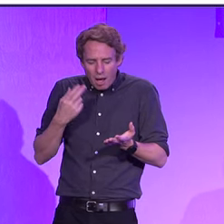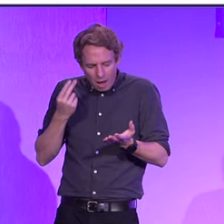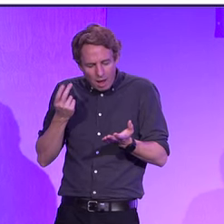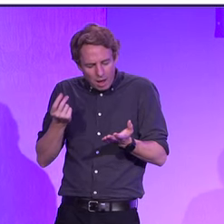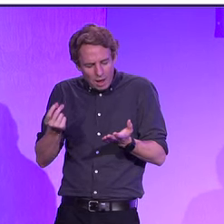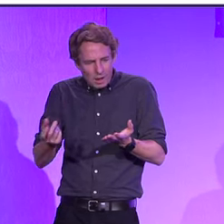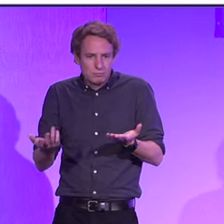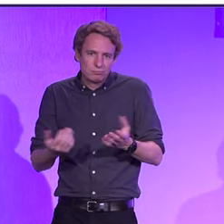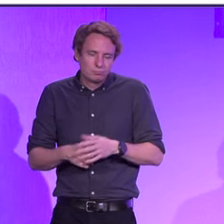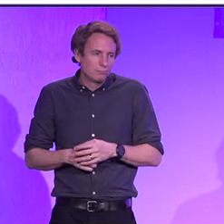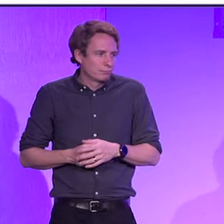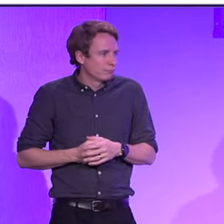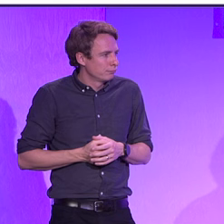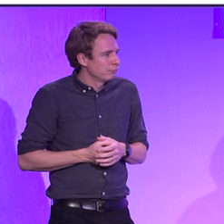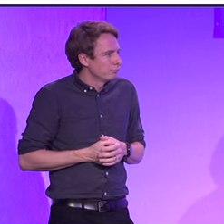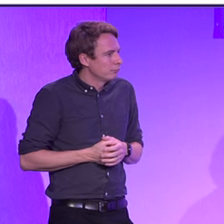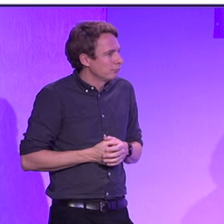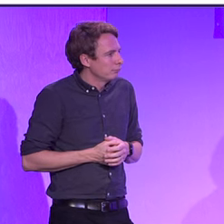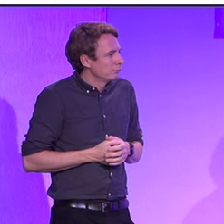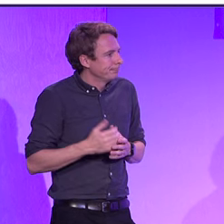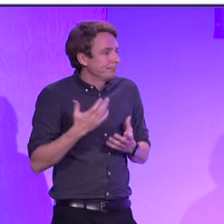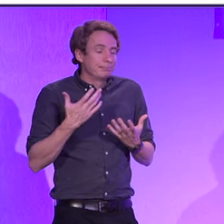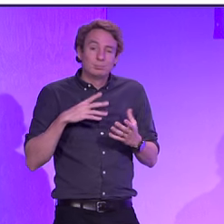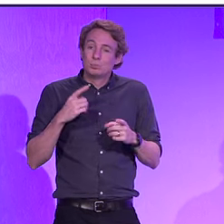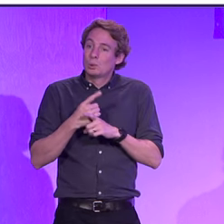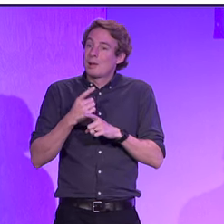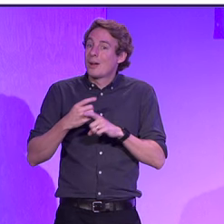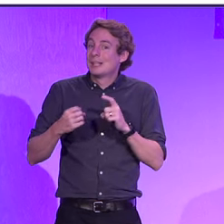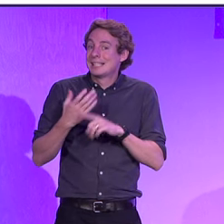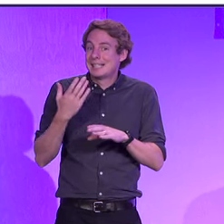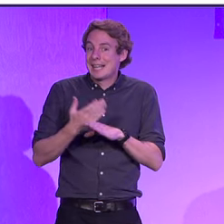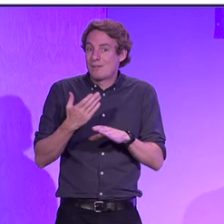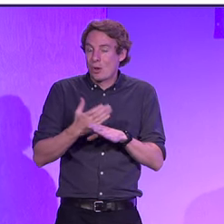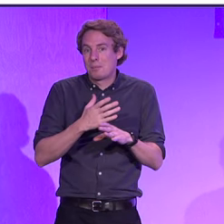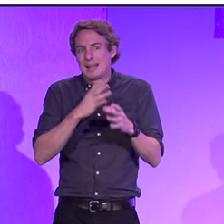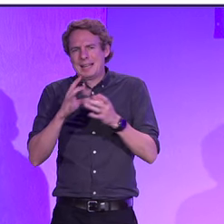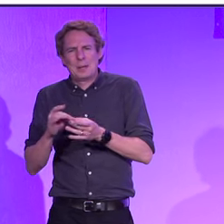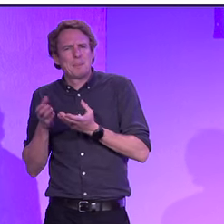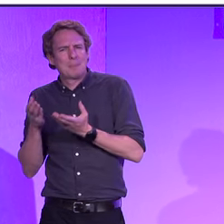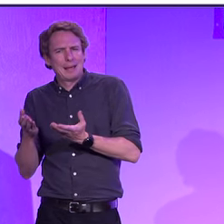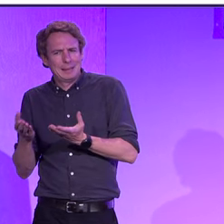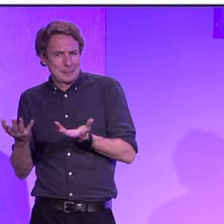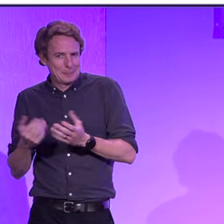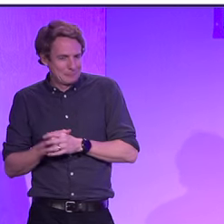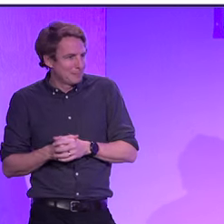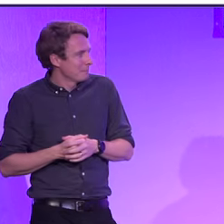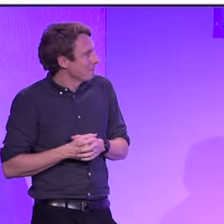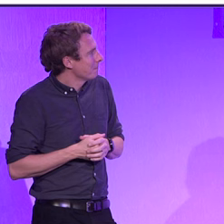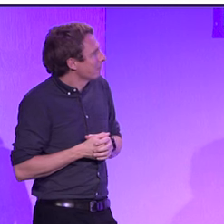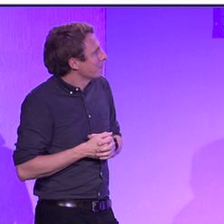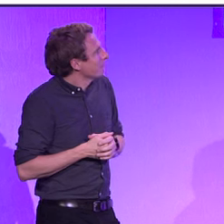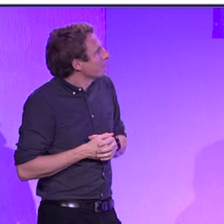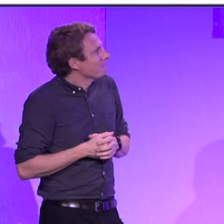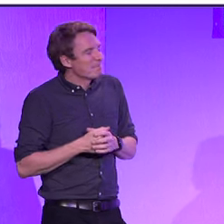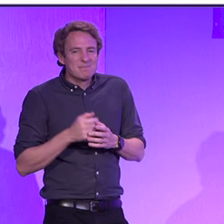clicking. So today we're gonna talk about DevOps and baking. This is kind of where we're going with it. I always like